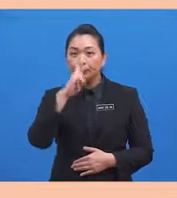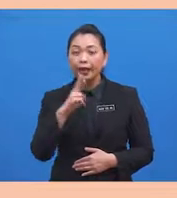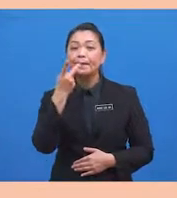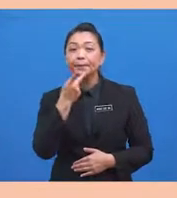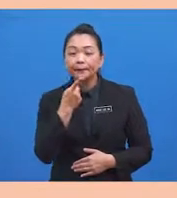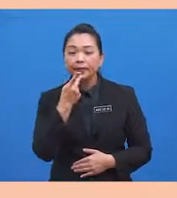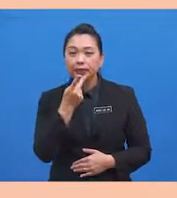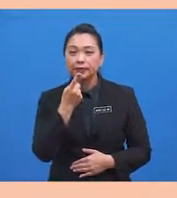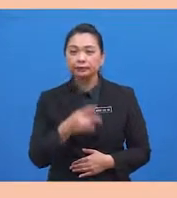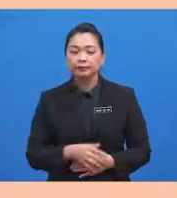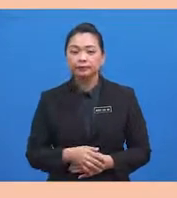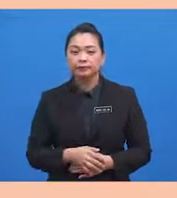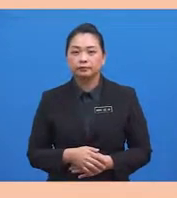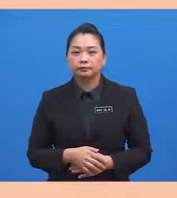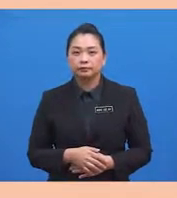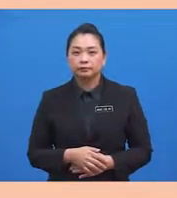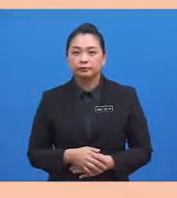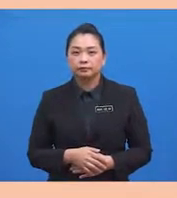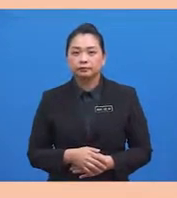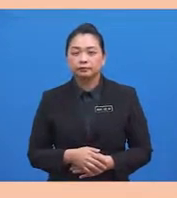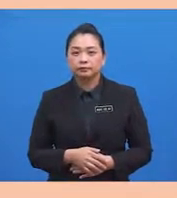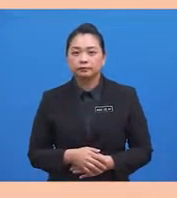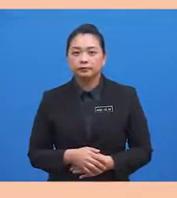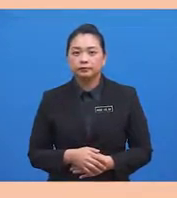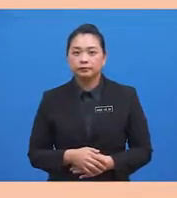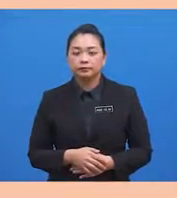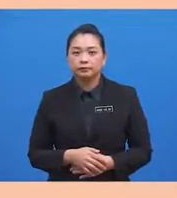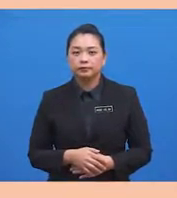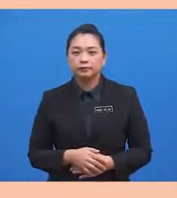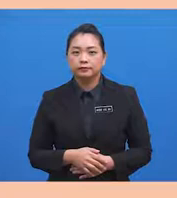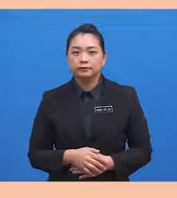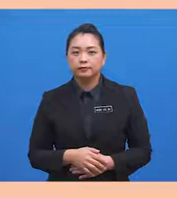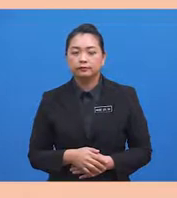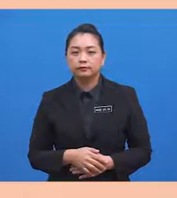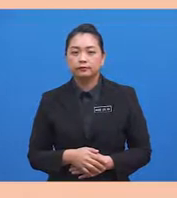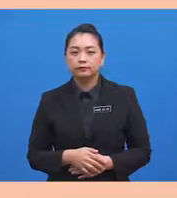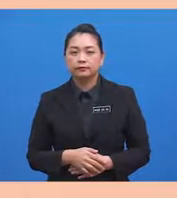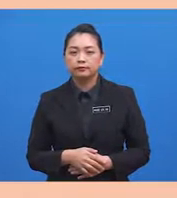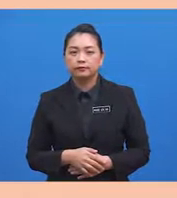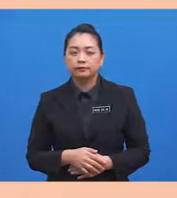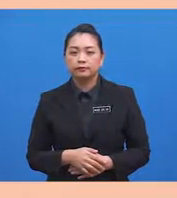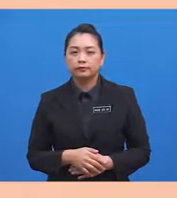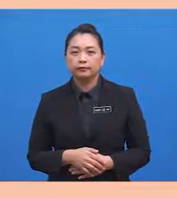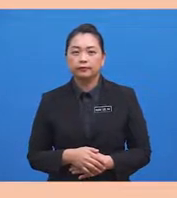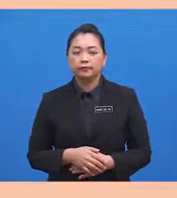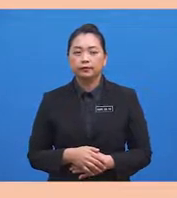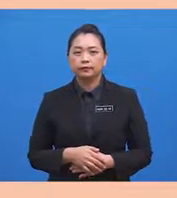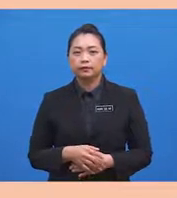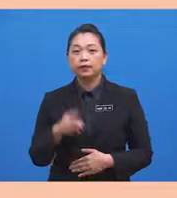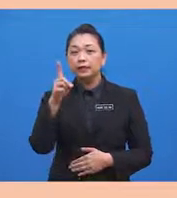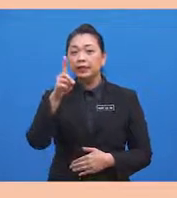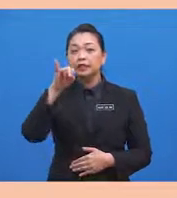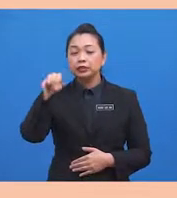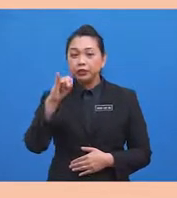of the page. You will see the footnote which give these abbreviations in full. DJ,